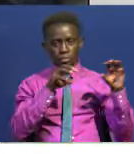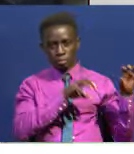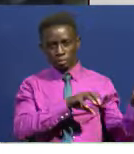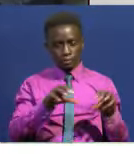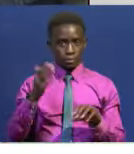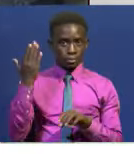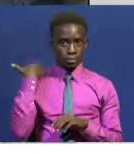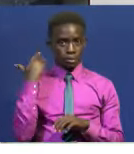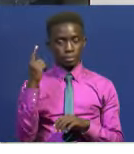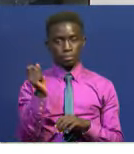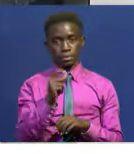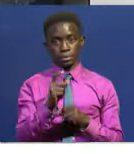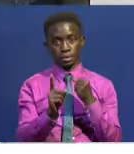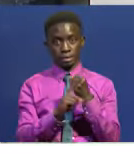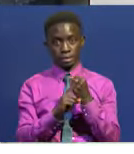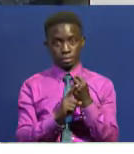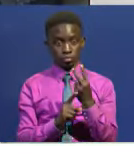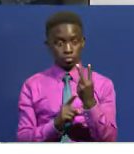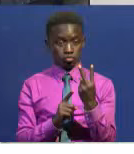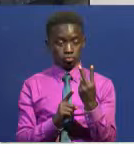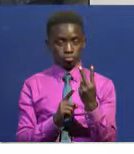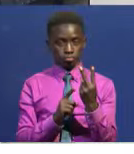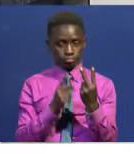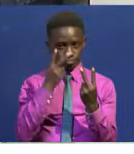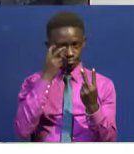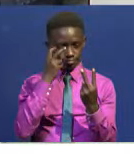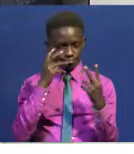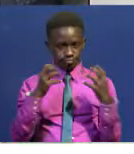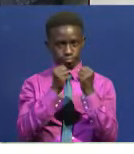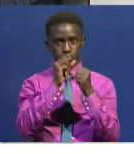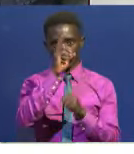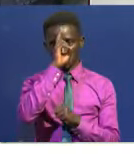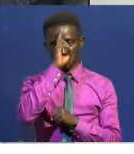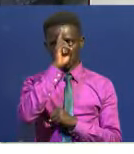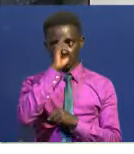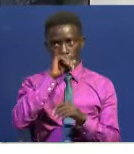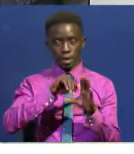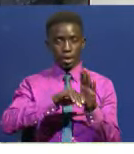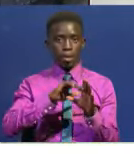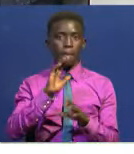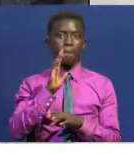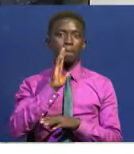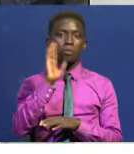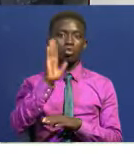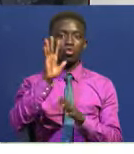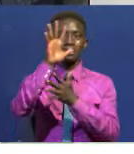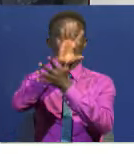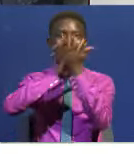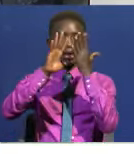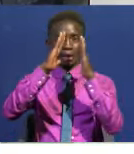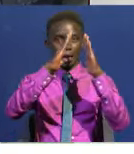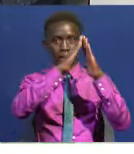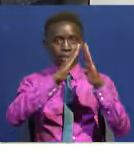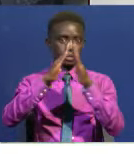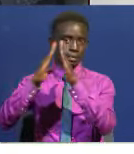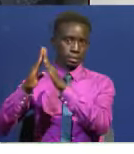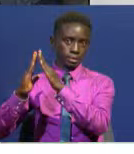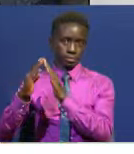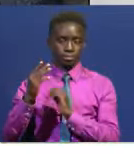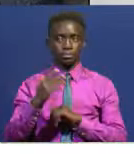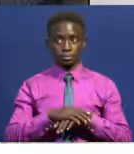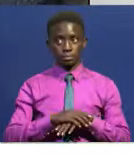6 months. The two suspects were ambushed by police officers within the Blue Sky Estate on Tuesday night. According to Kajiado Central Police